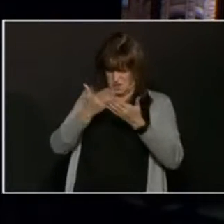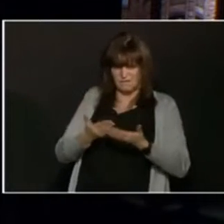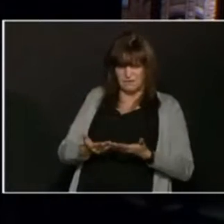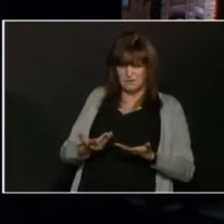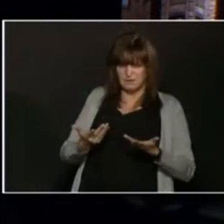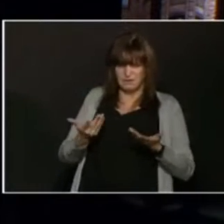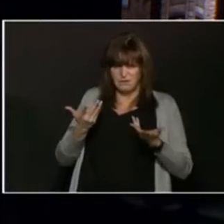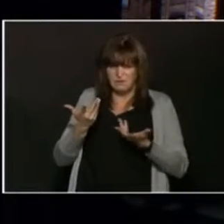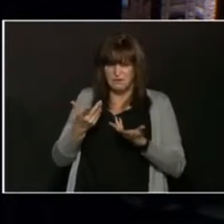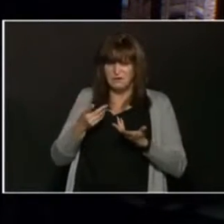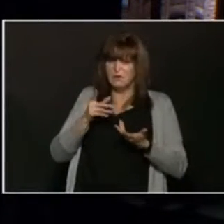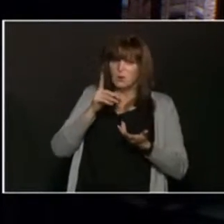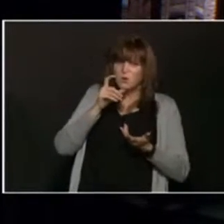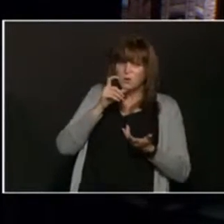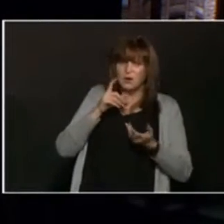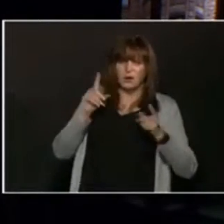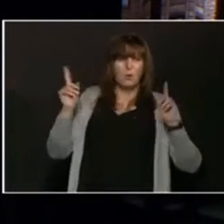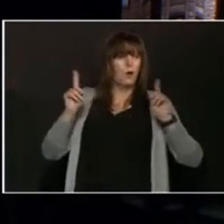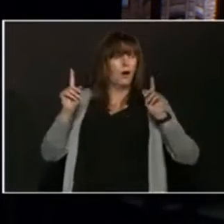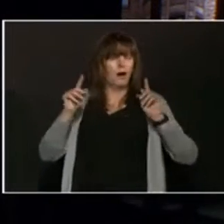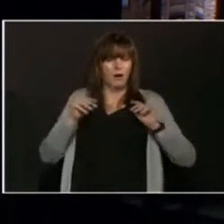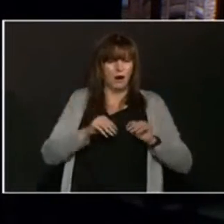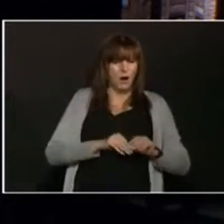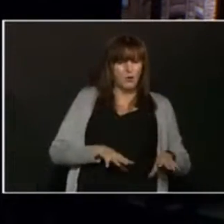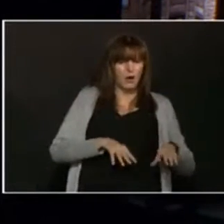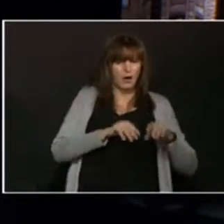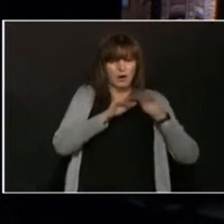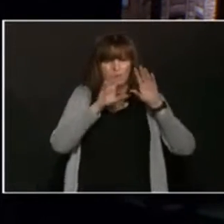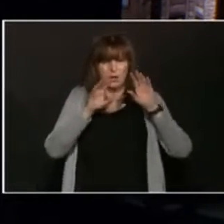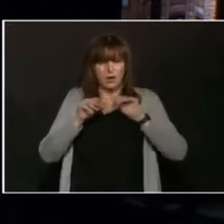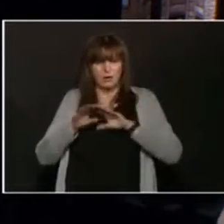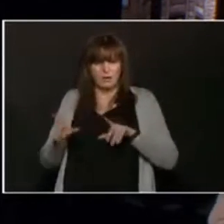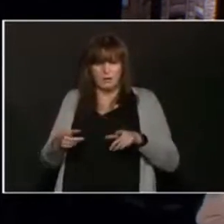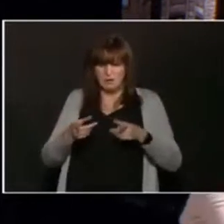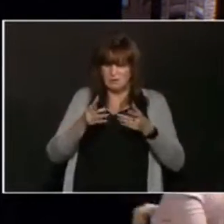Dr. Yaffe, maybe I'll turn out the outbreak question to you.